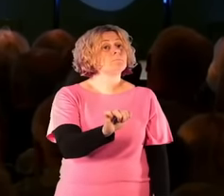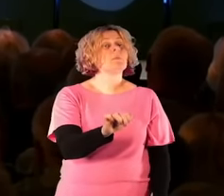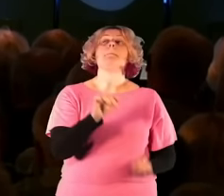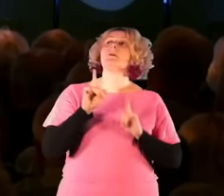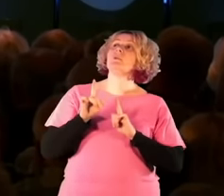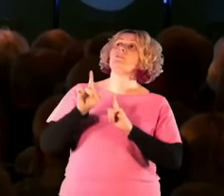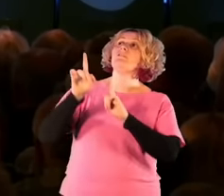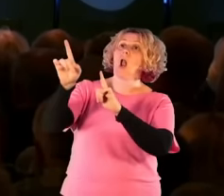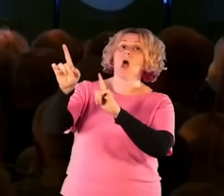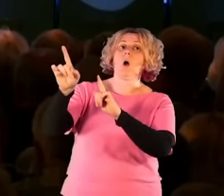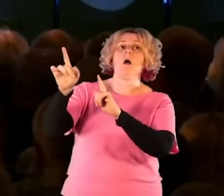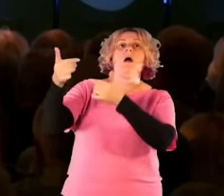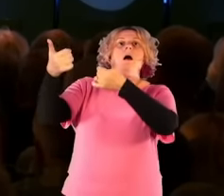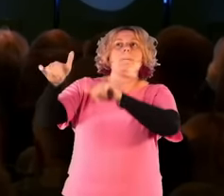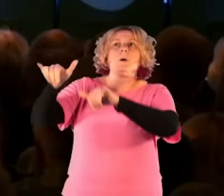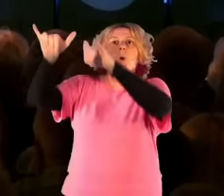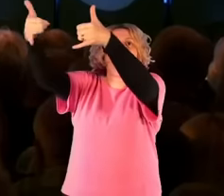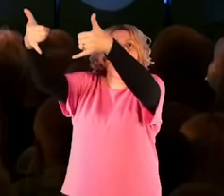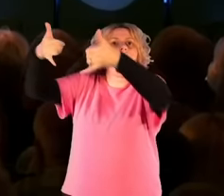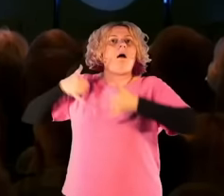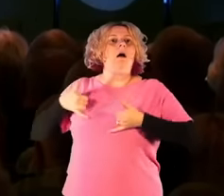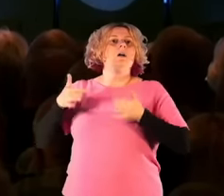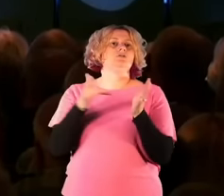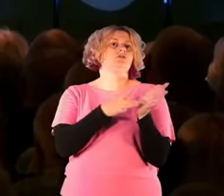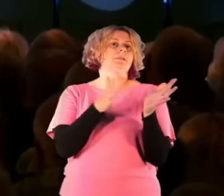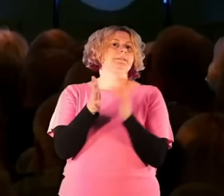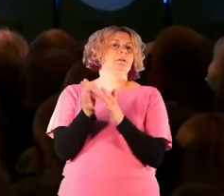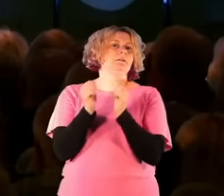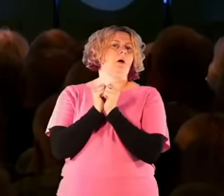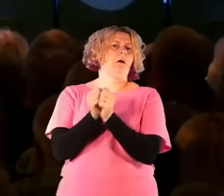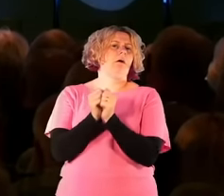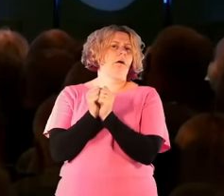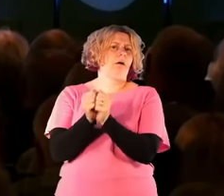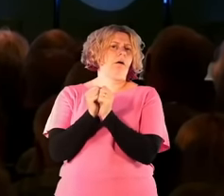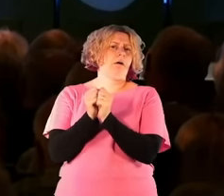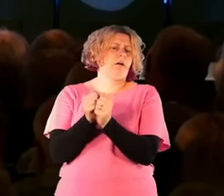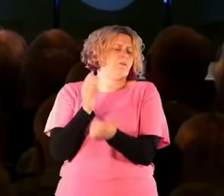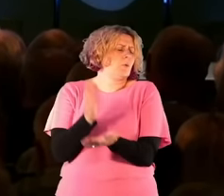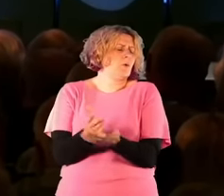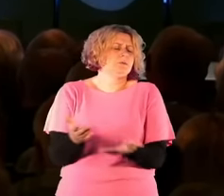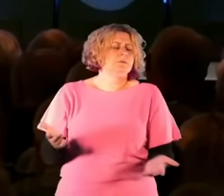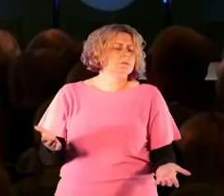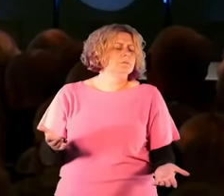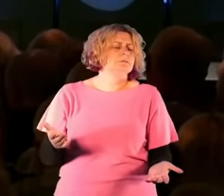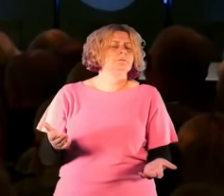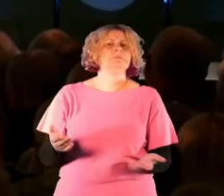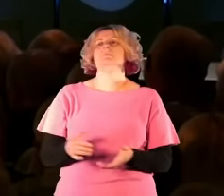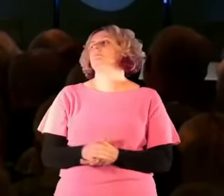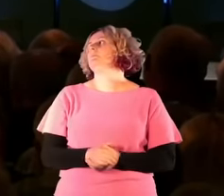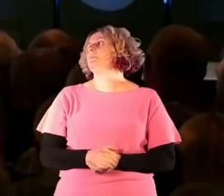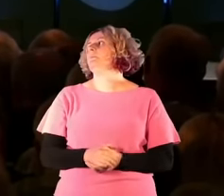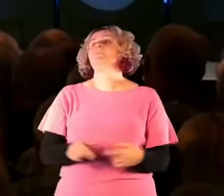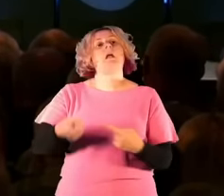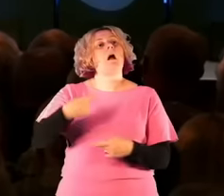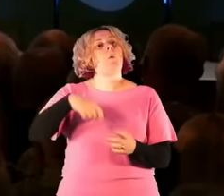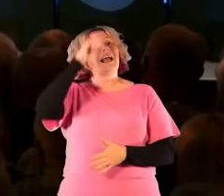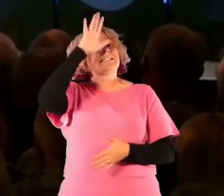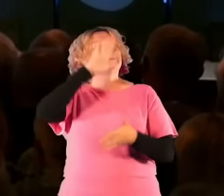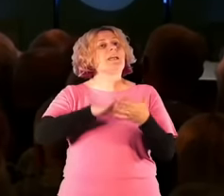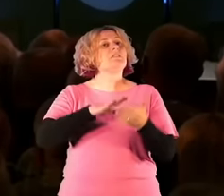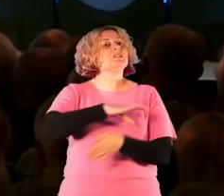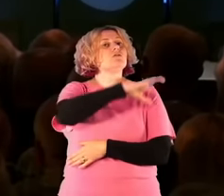Jesus. And it's worth it. Of course it's worth it. Our experience of Christ, our experience of God, this